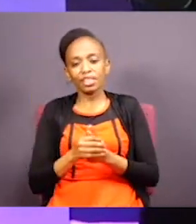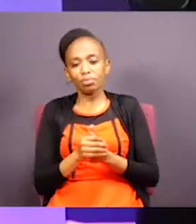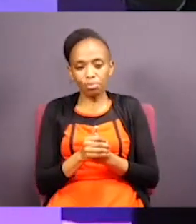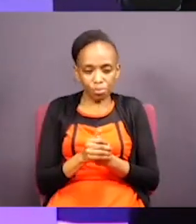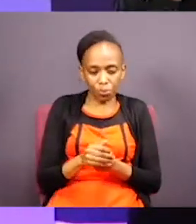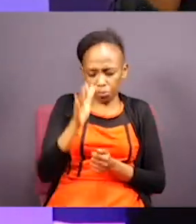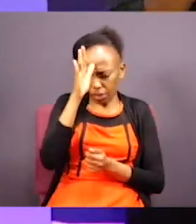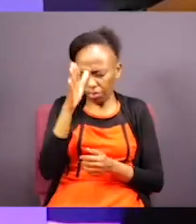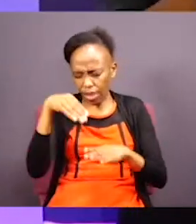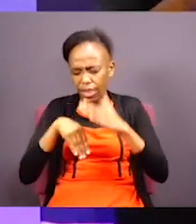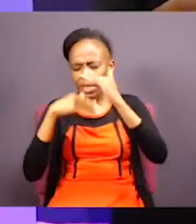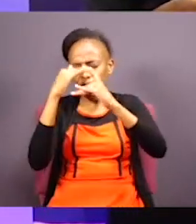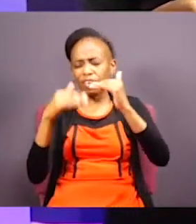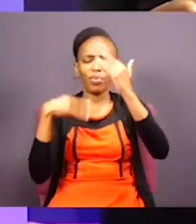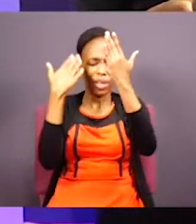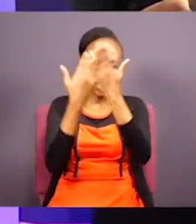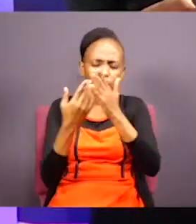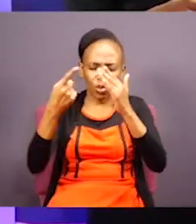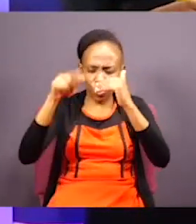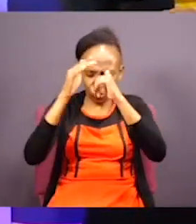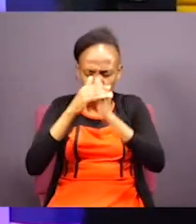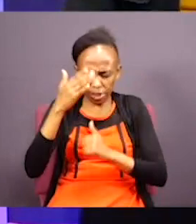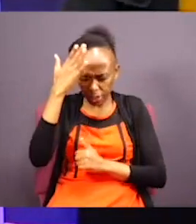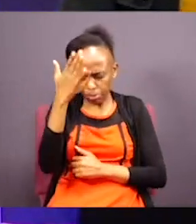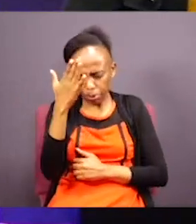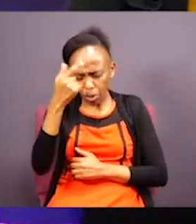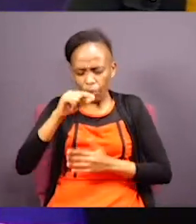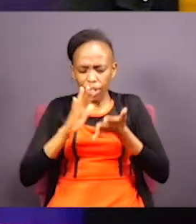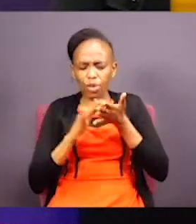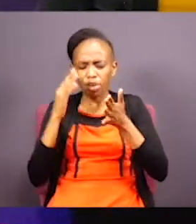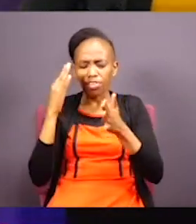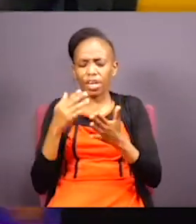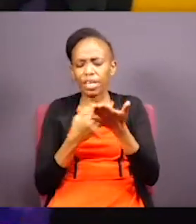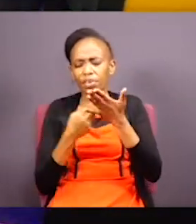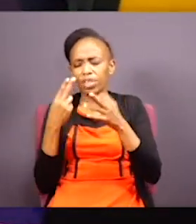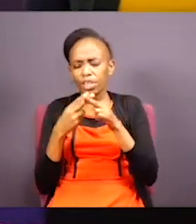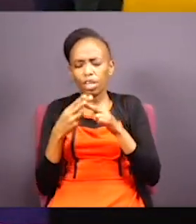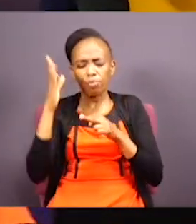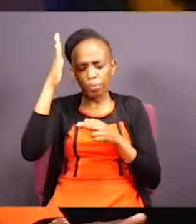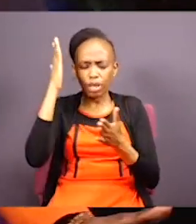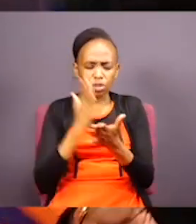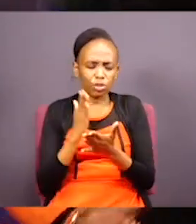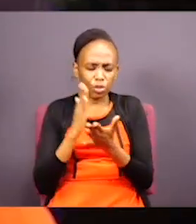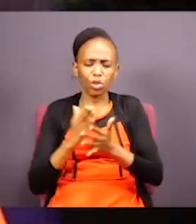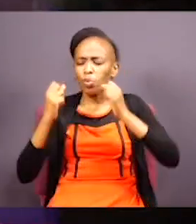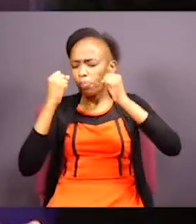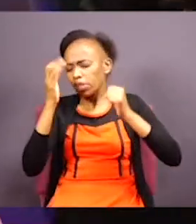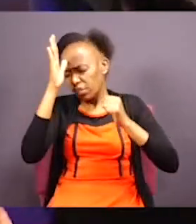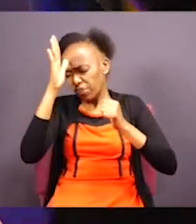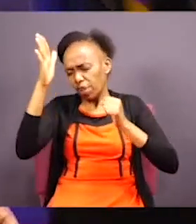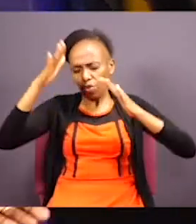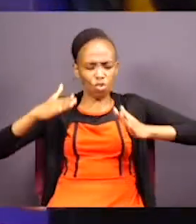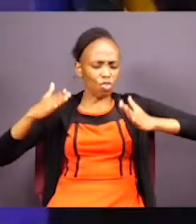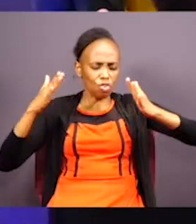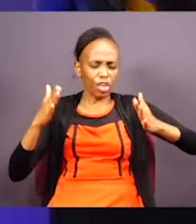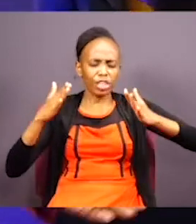Father in heaven, we thank you, we worship you, we glorify your holy name. Indeed, mighty Father, you are great.